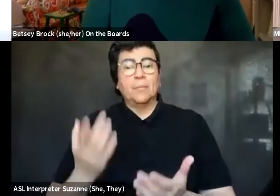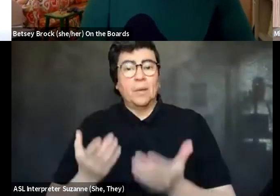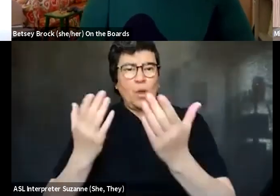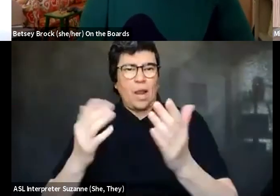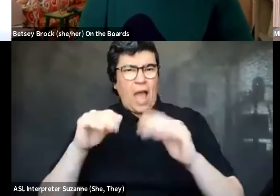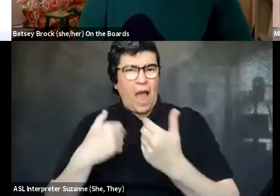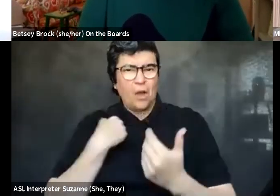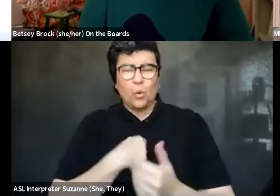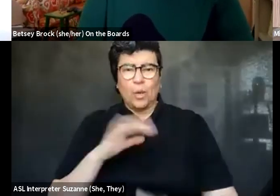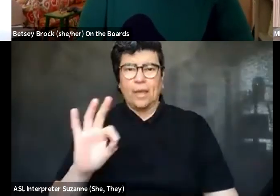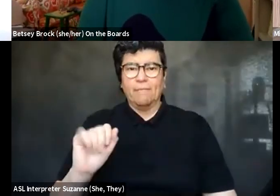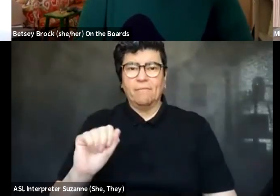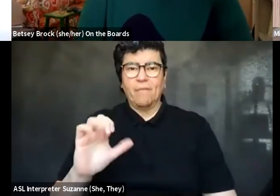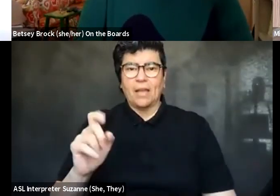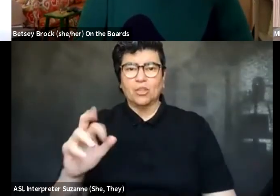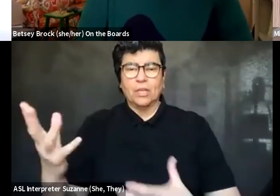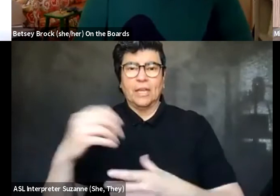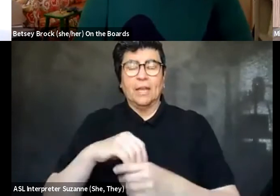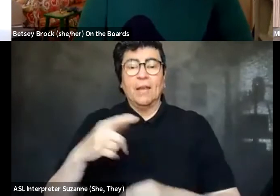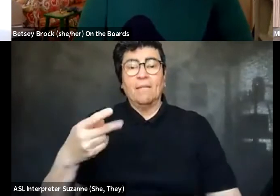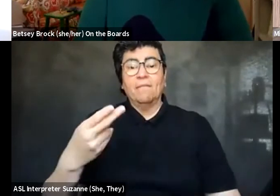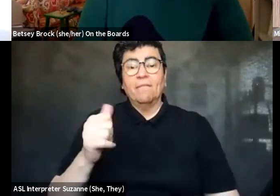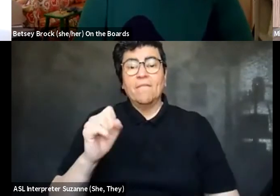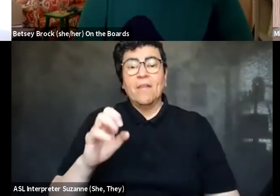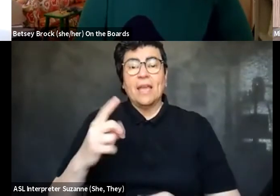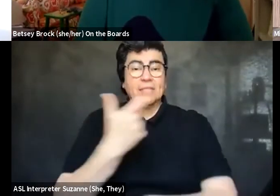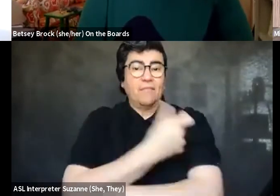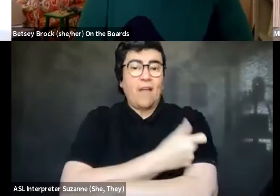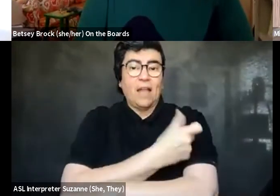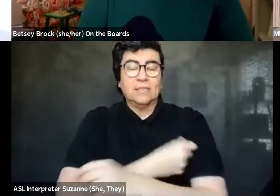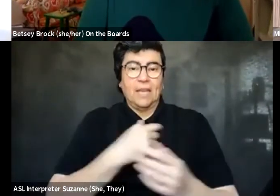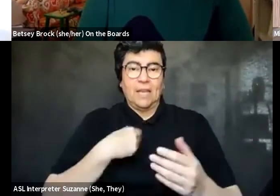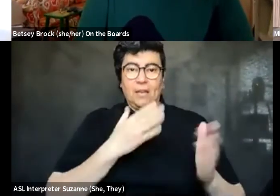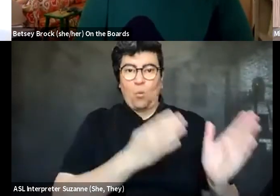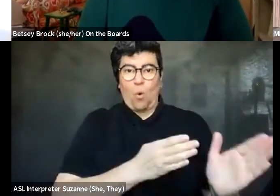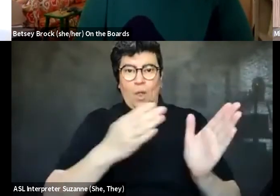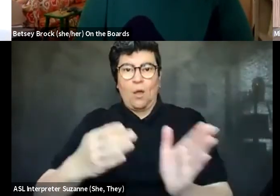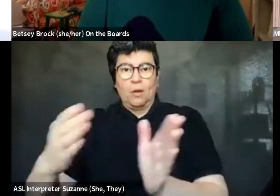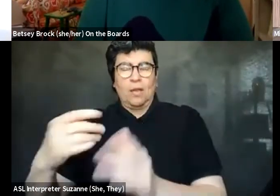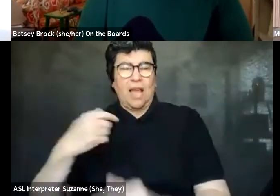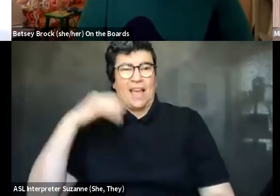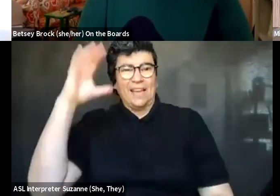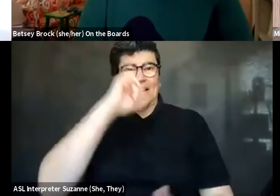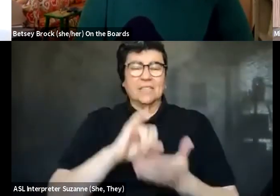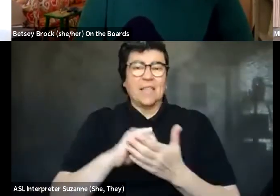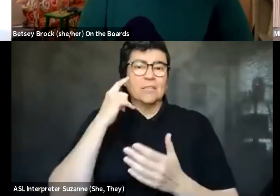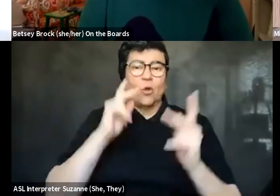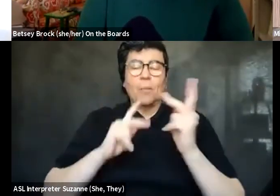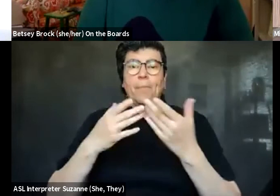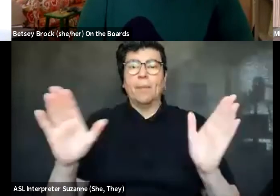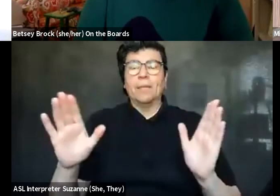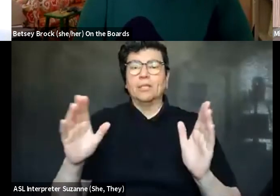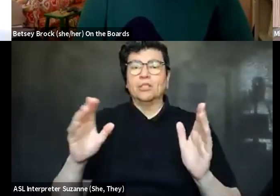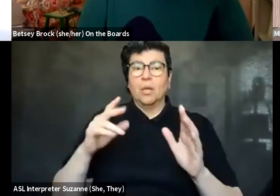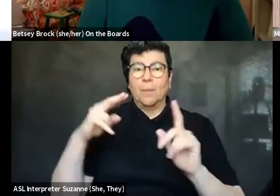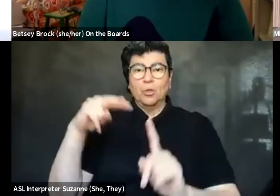do we factor in phased vaccine rollout, and therefore, I suppose that's both to public perception, patron behavior,